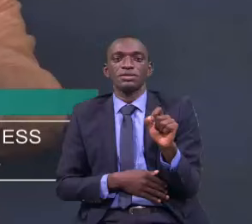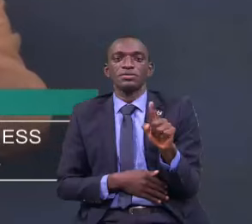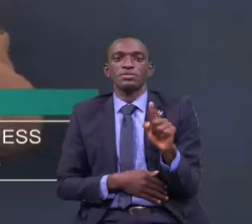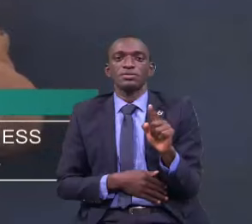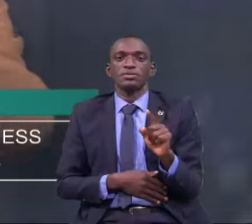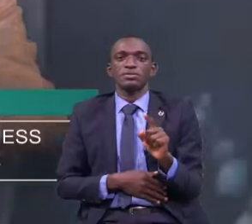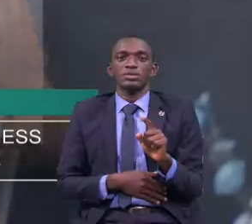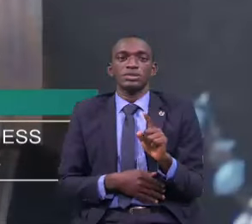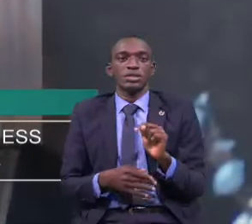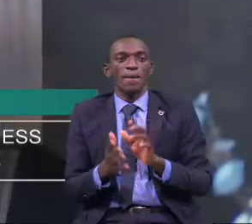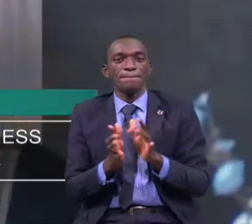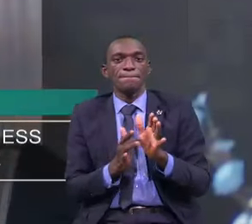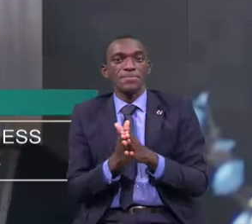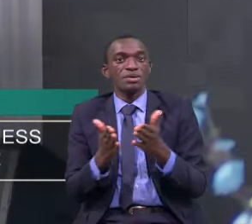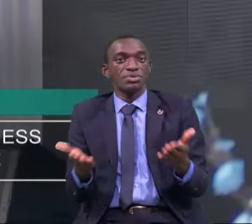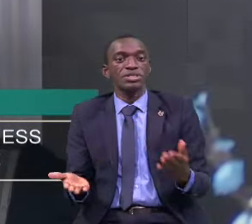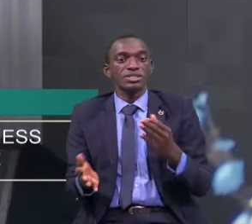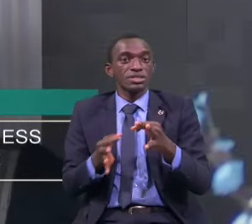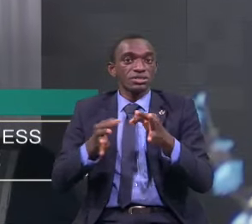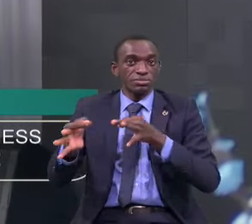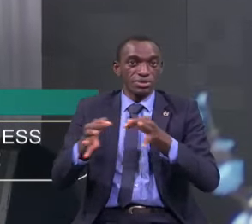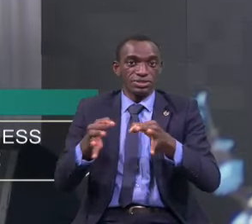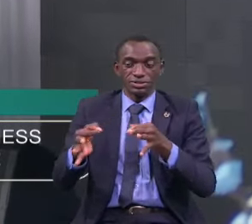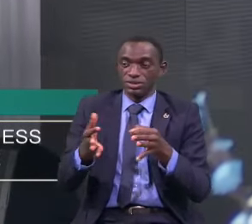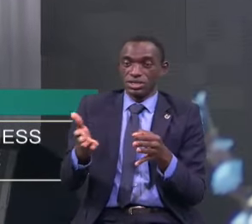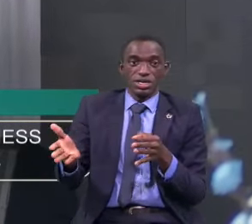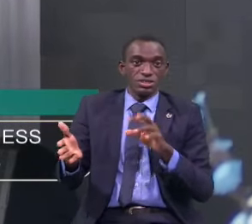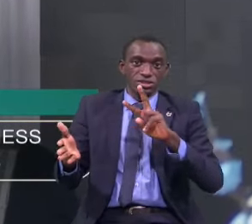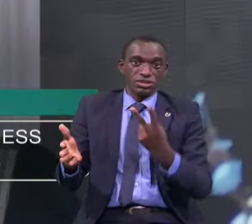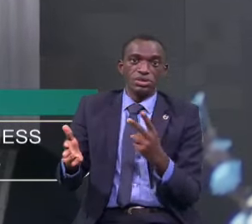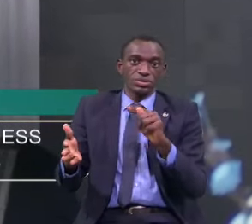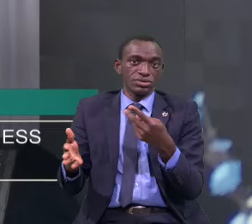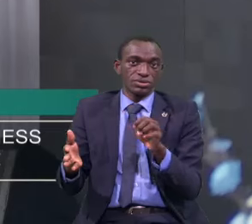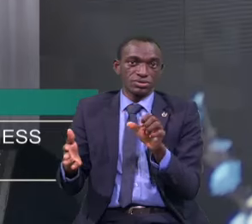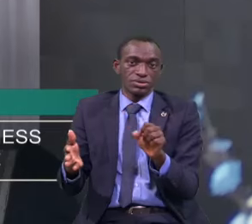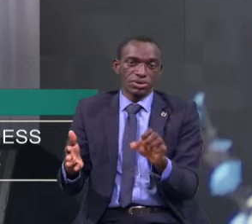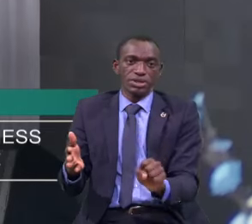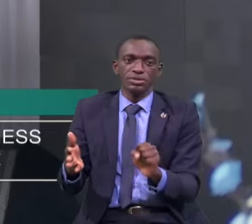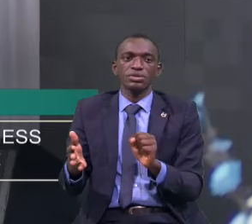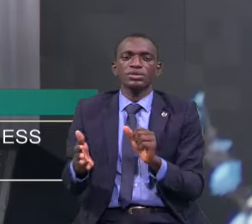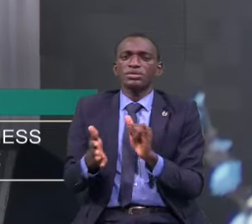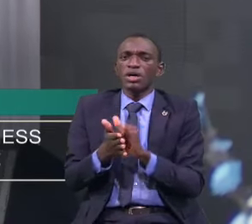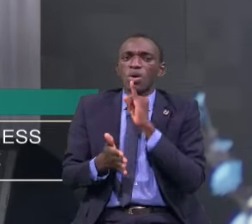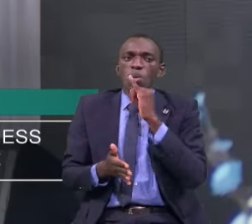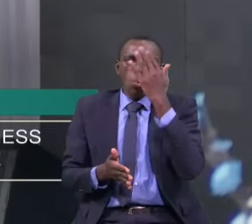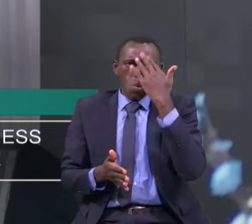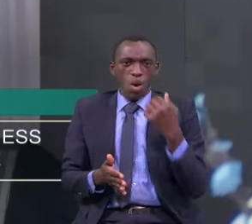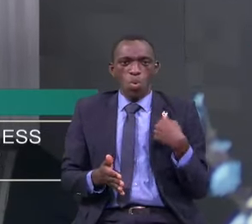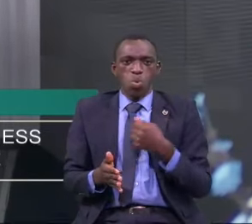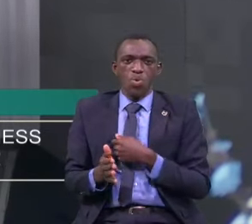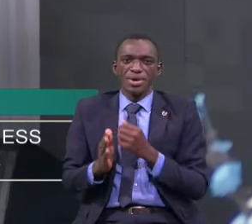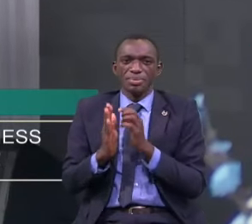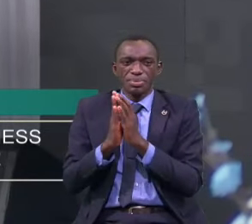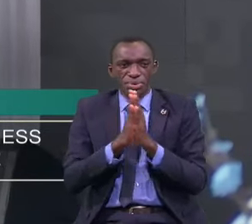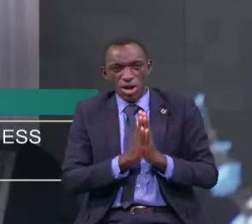It says here, it says, wherefore also we plead with you, we pray always for